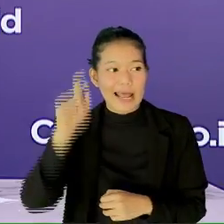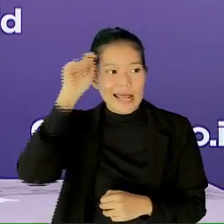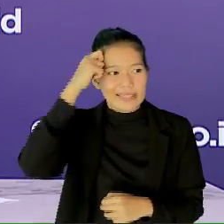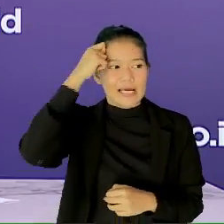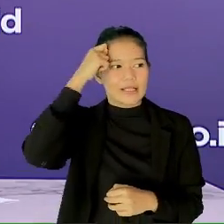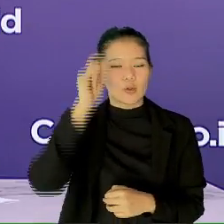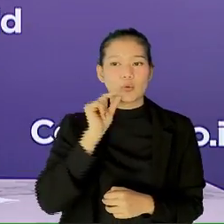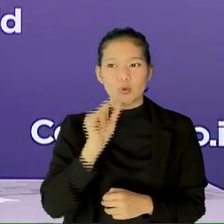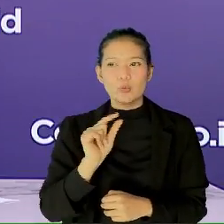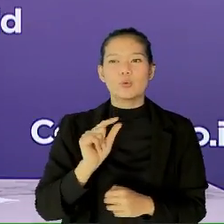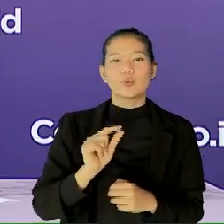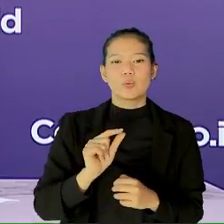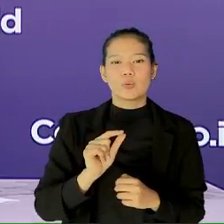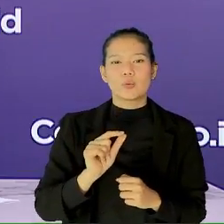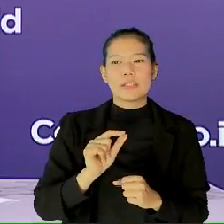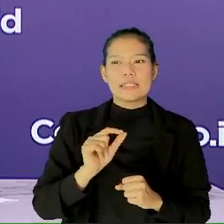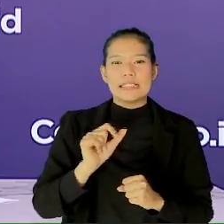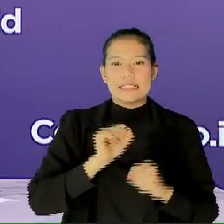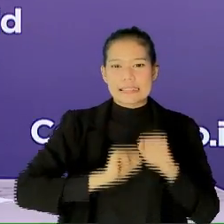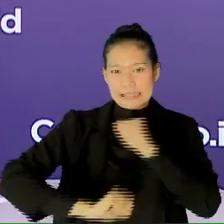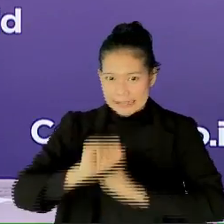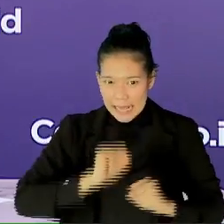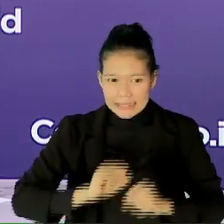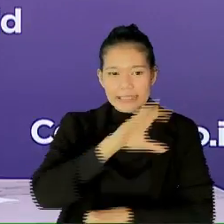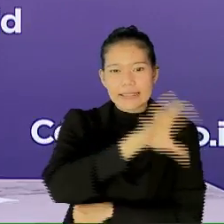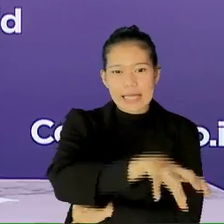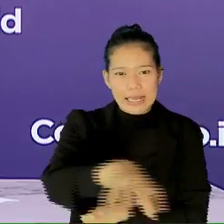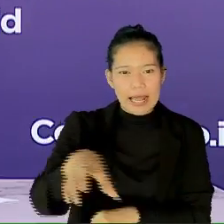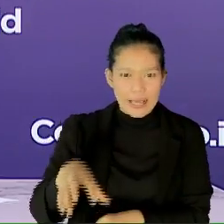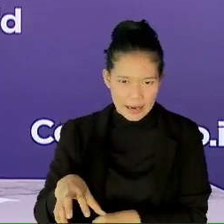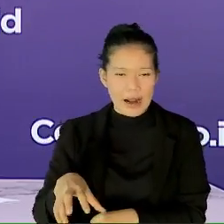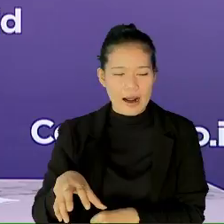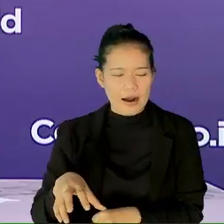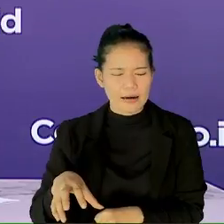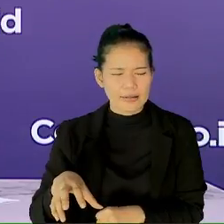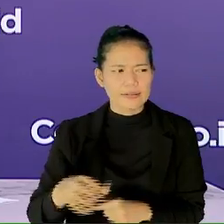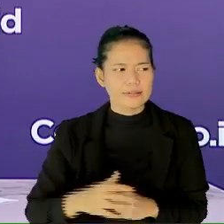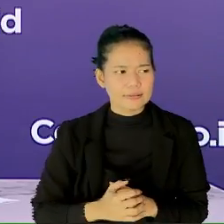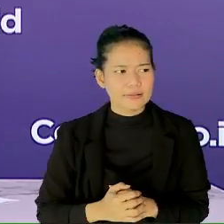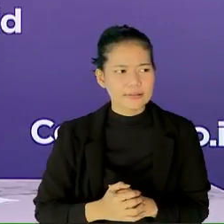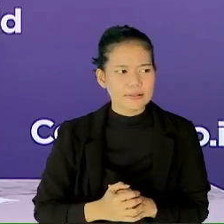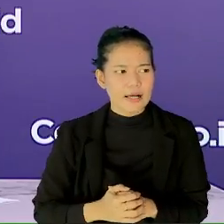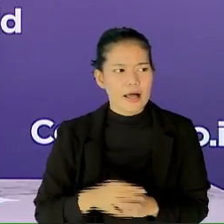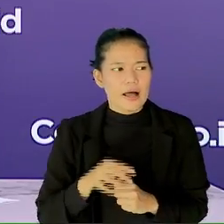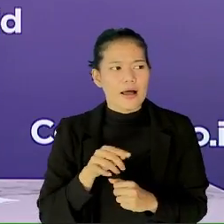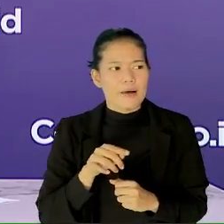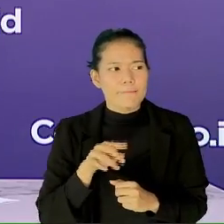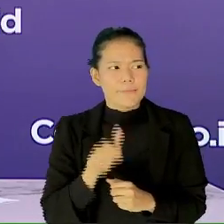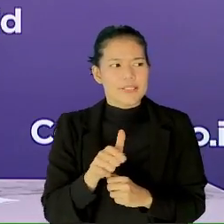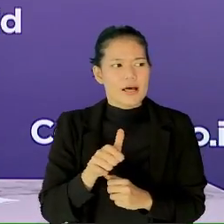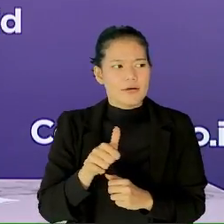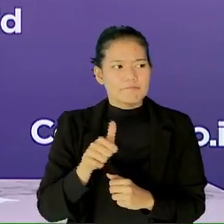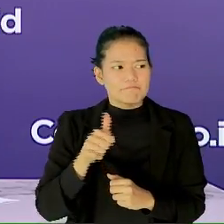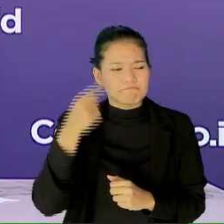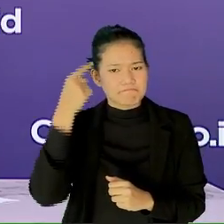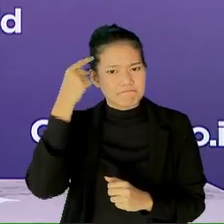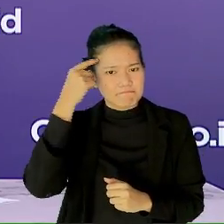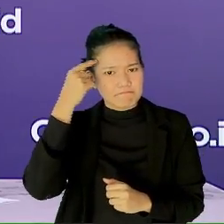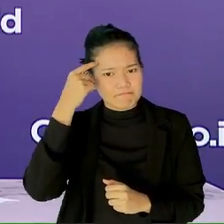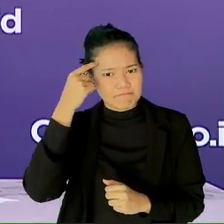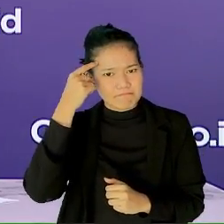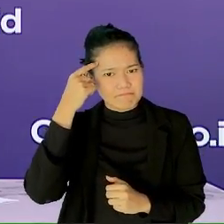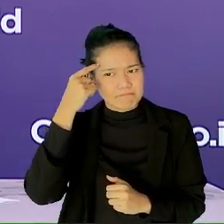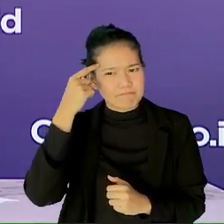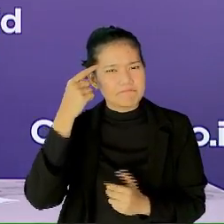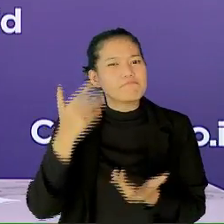the mobility of agglomerations areas, as this can influence the final decisions. And Thank